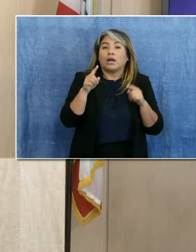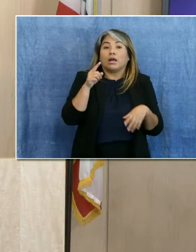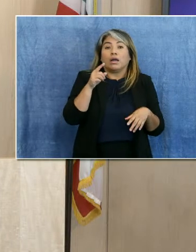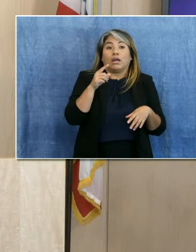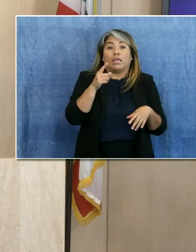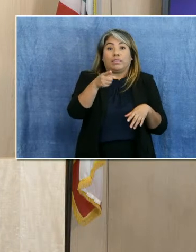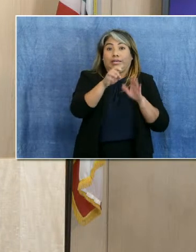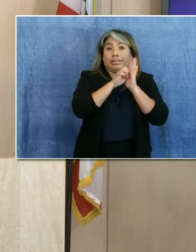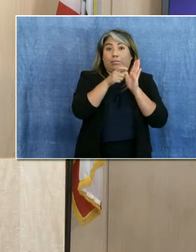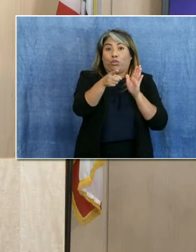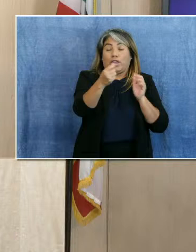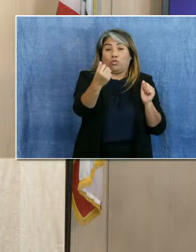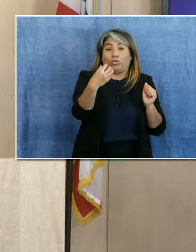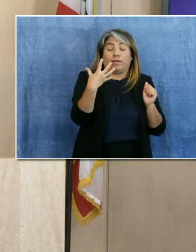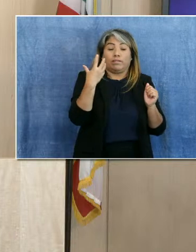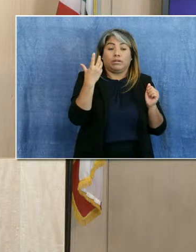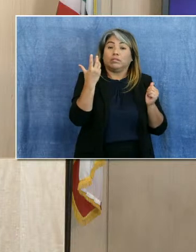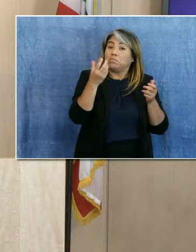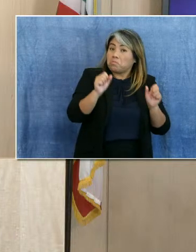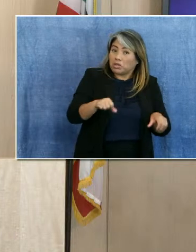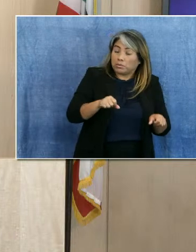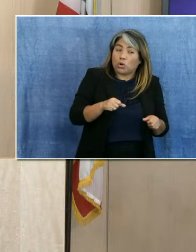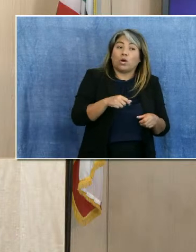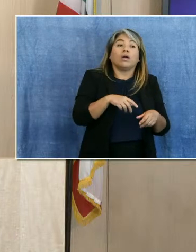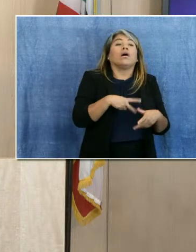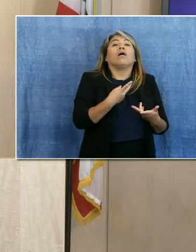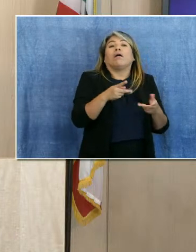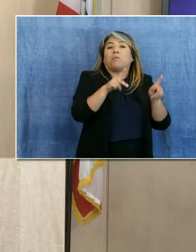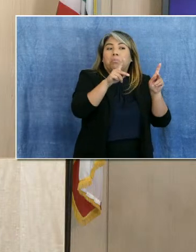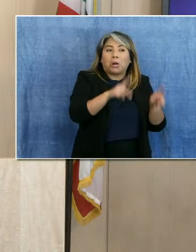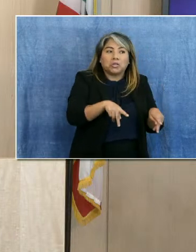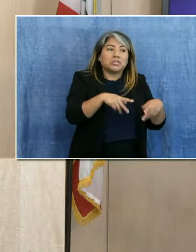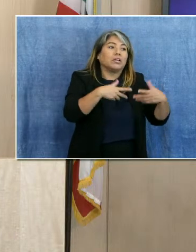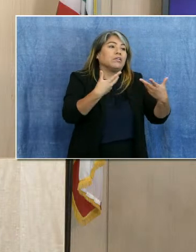you gave, it's quite possible that if someone was in a